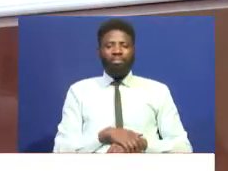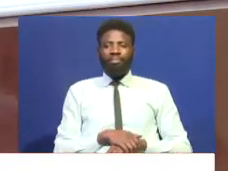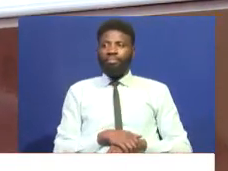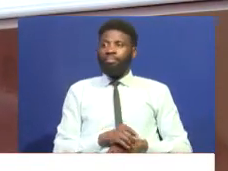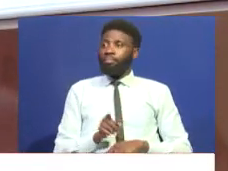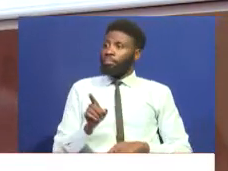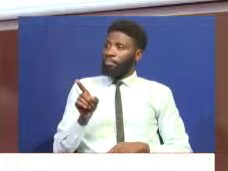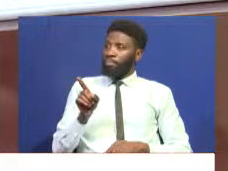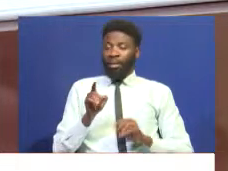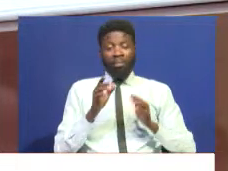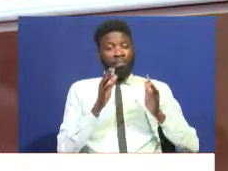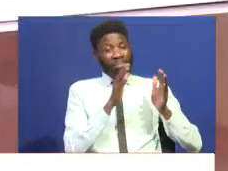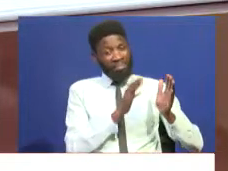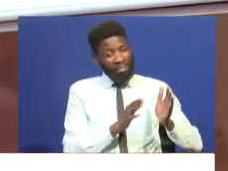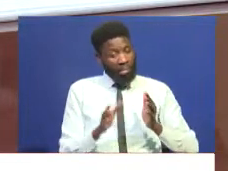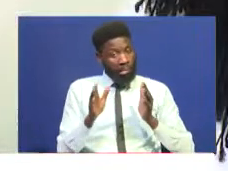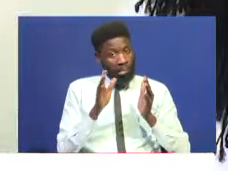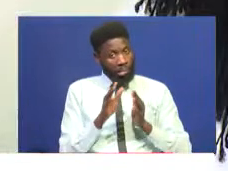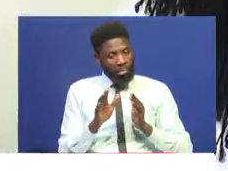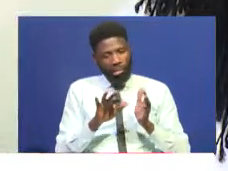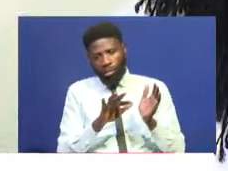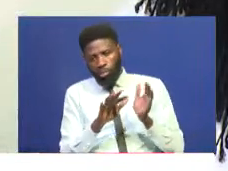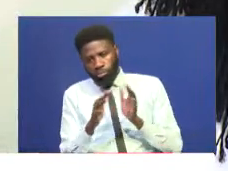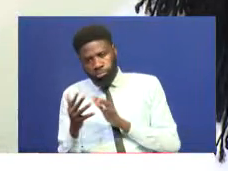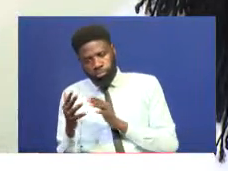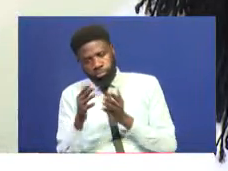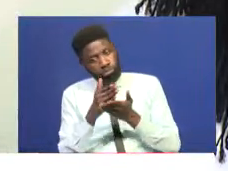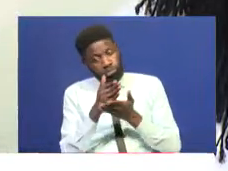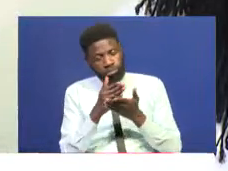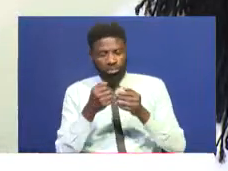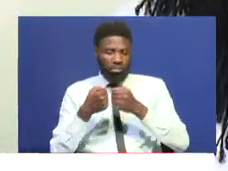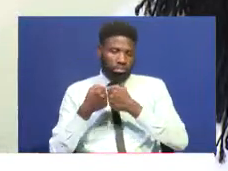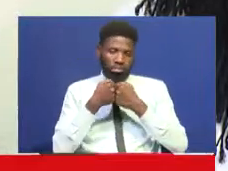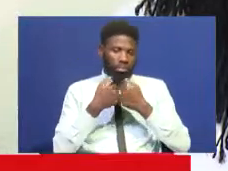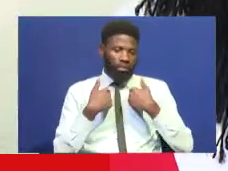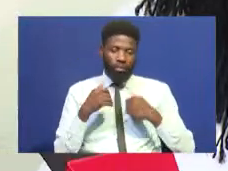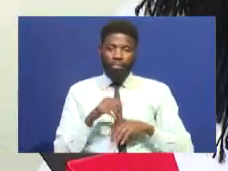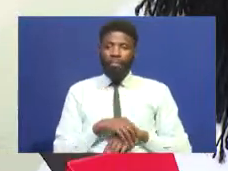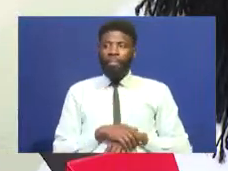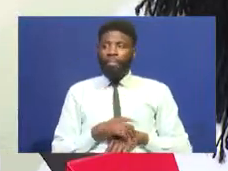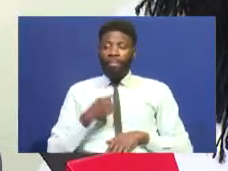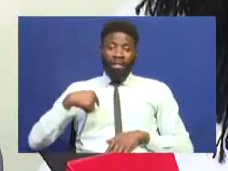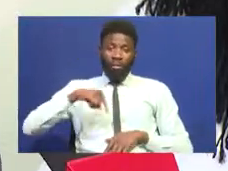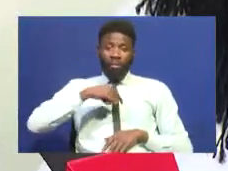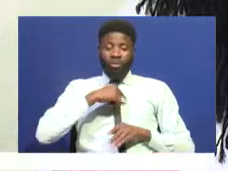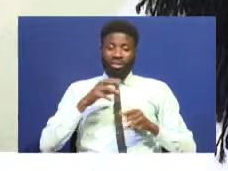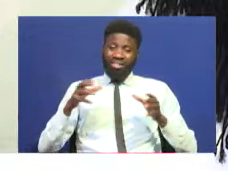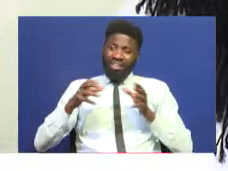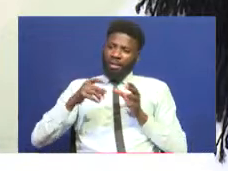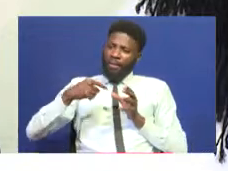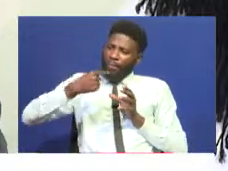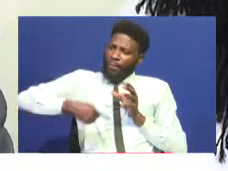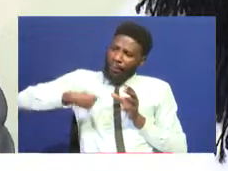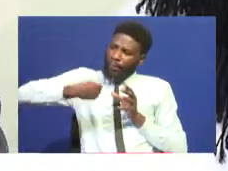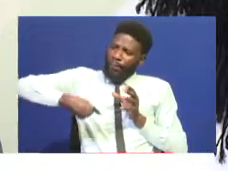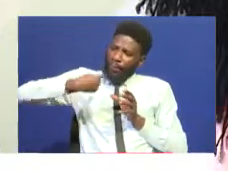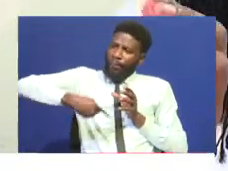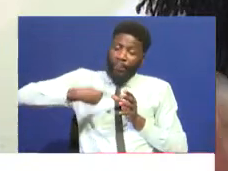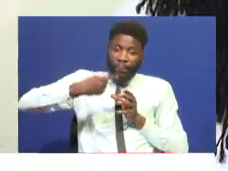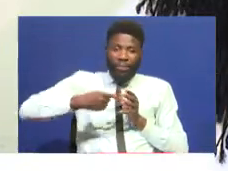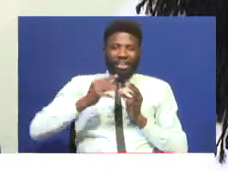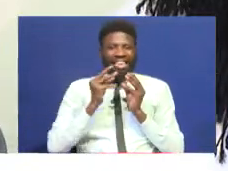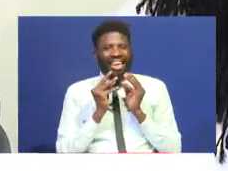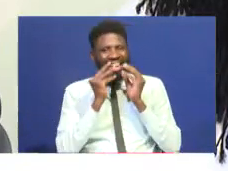has not been without challenges. Unfortunately, we don't have factories for implant. What this country should do is, even for these